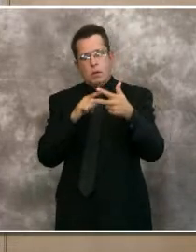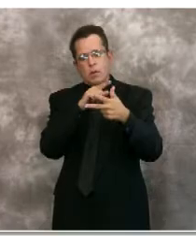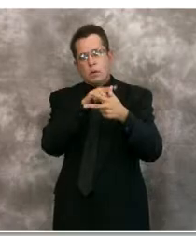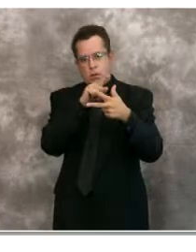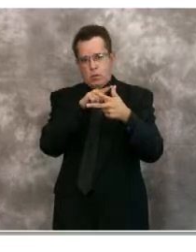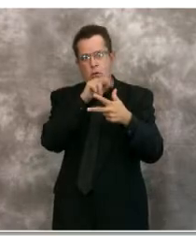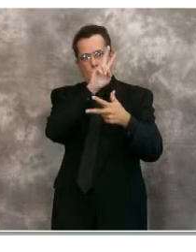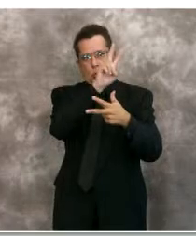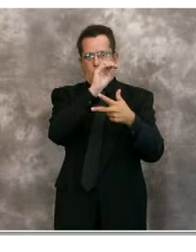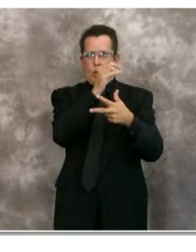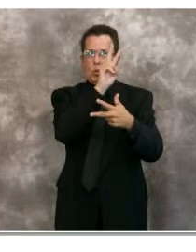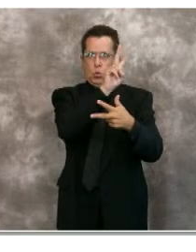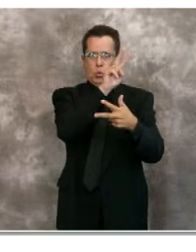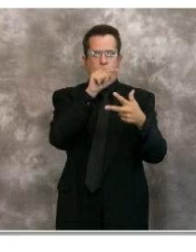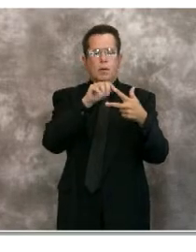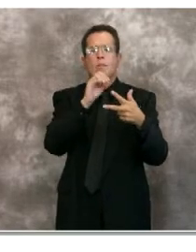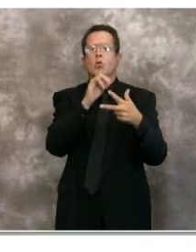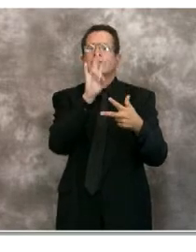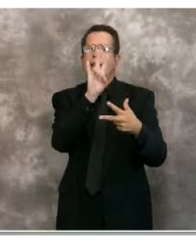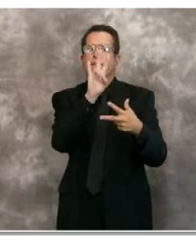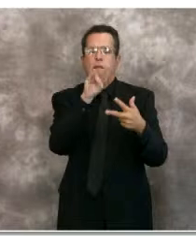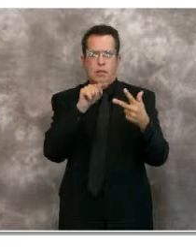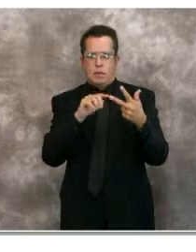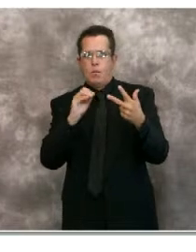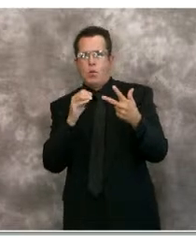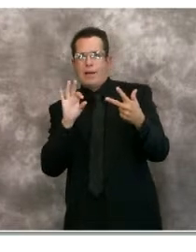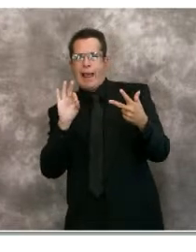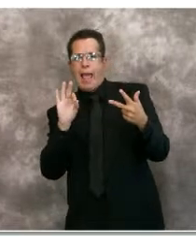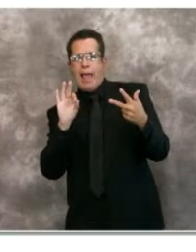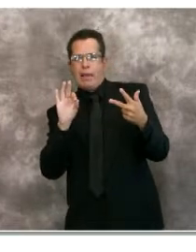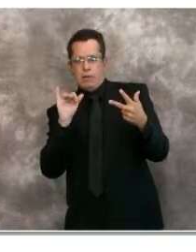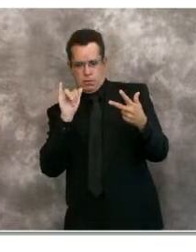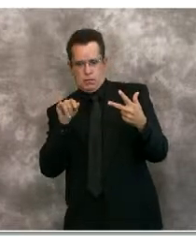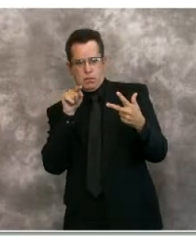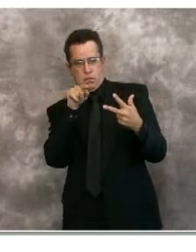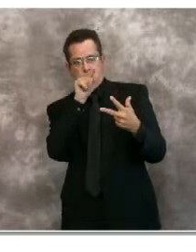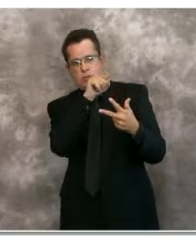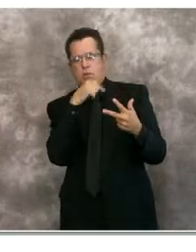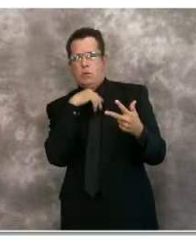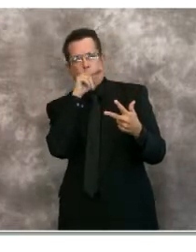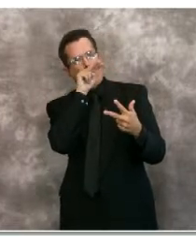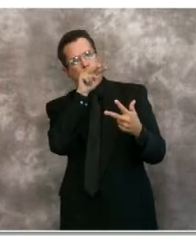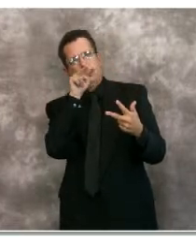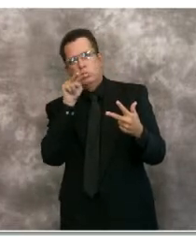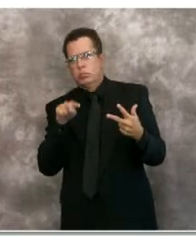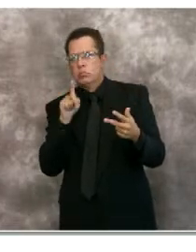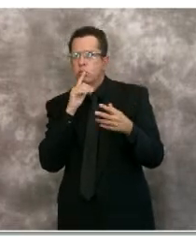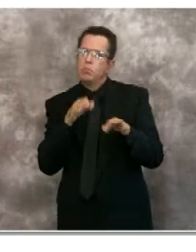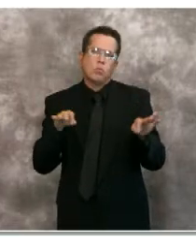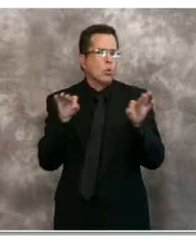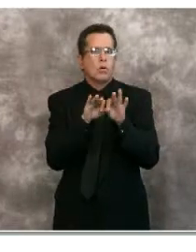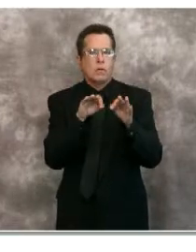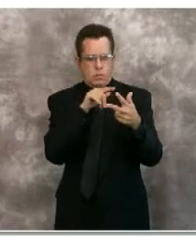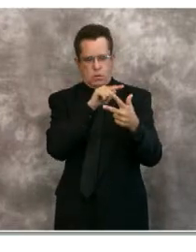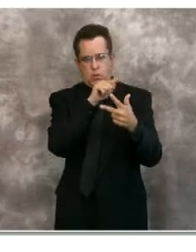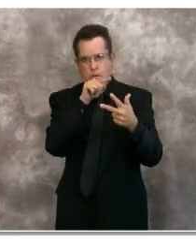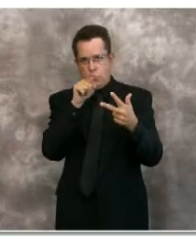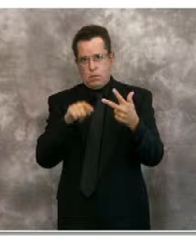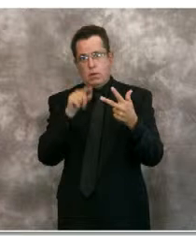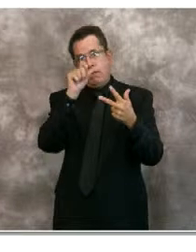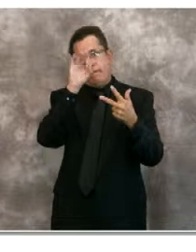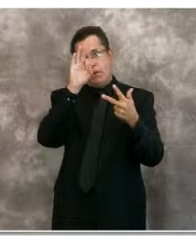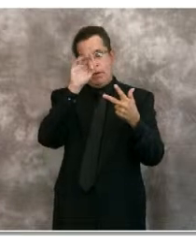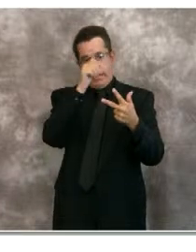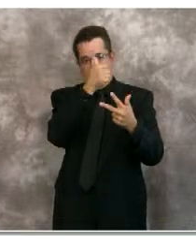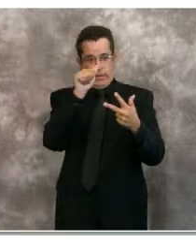number 7, and number 9, that are of significant concern. And then if any one or